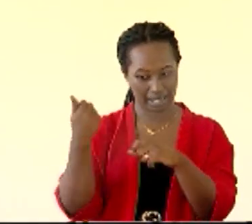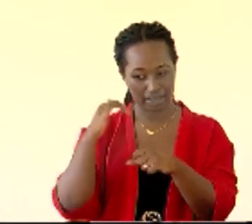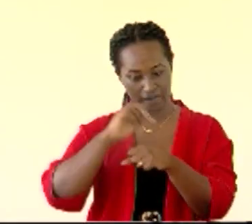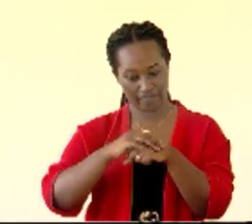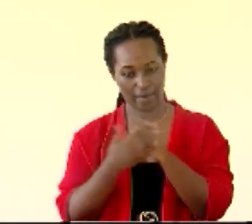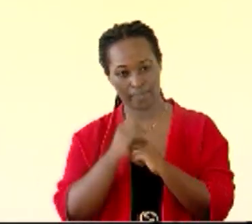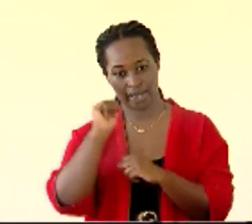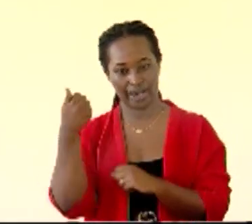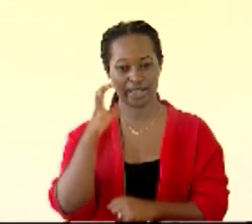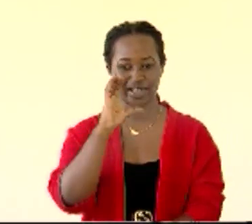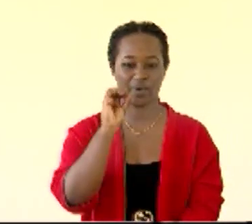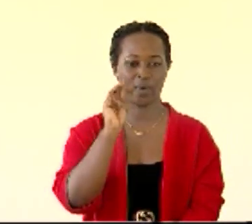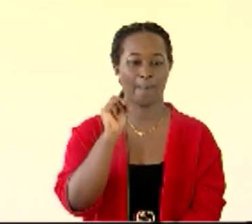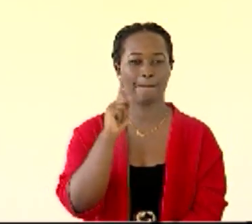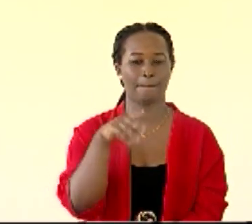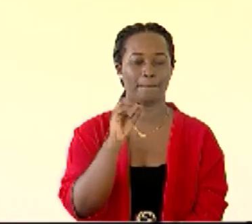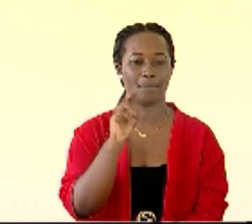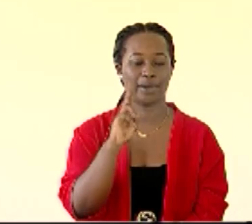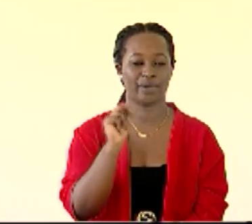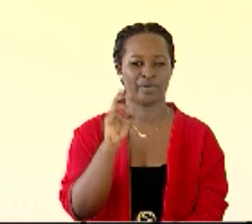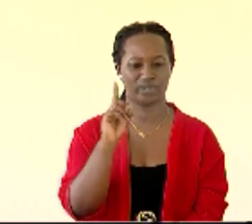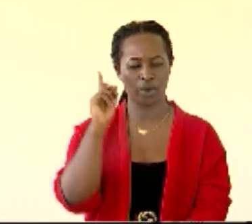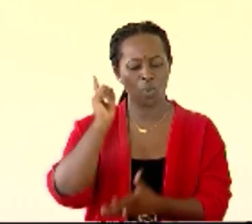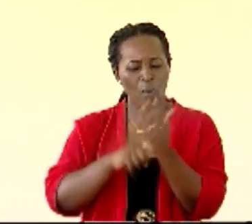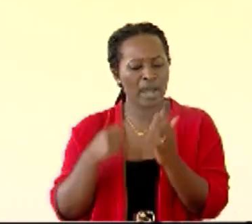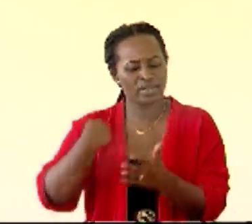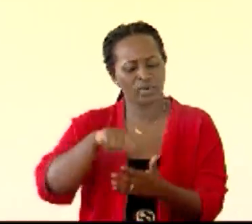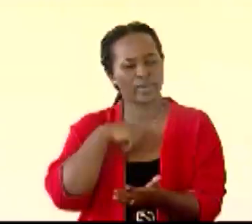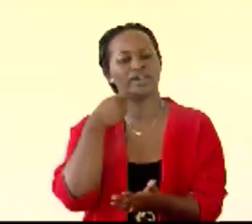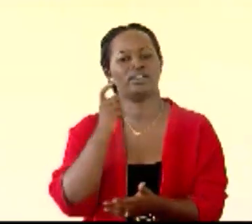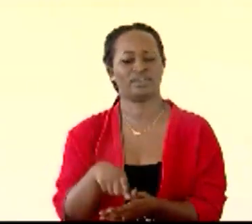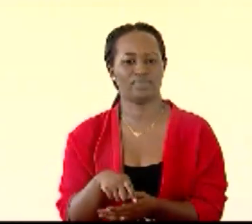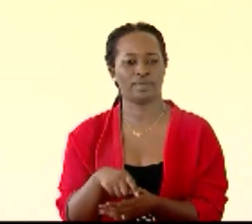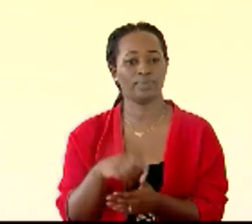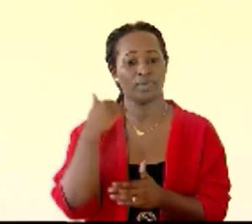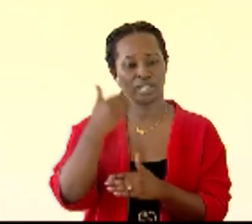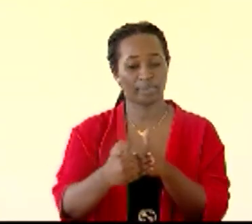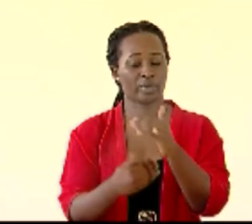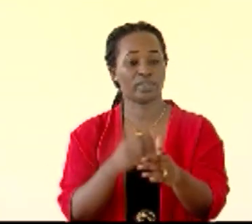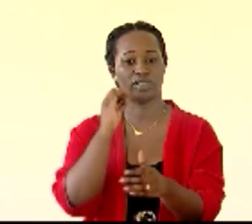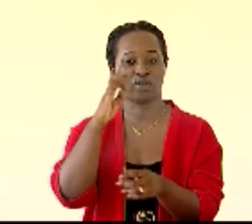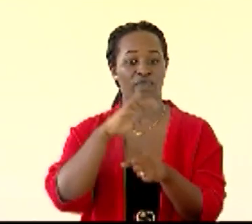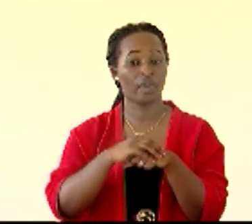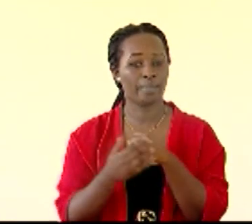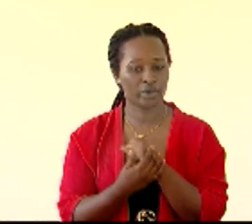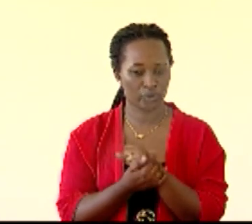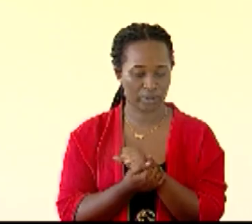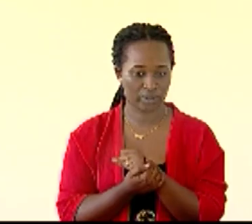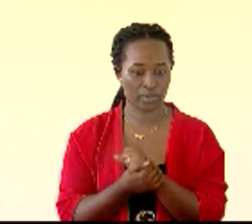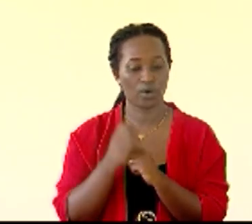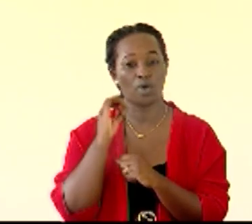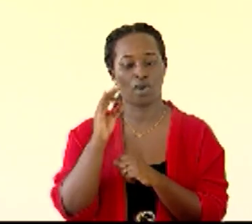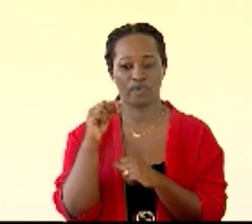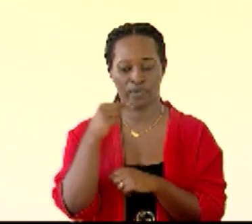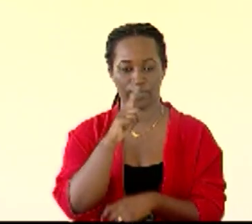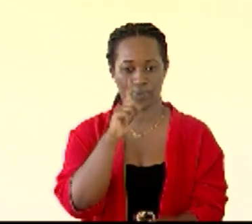compound. What exactly do we mean? So here we go. The process of formation of